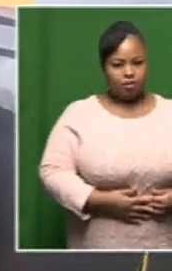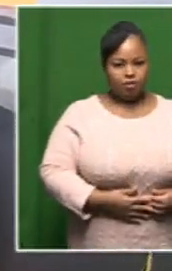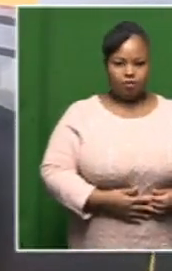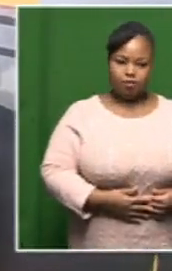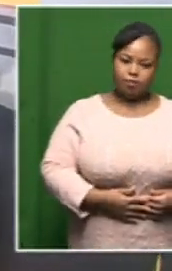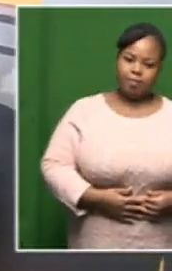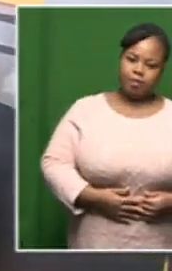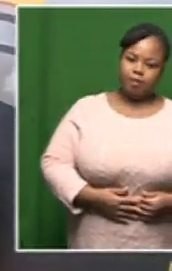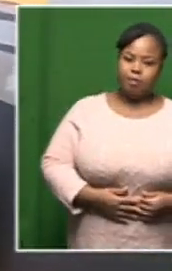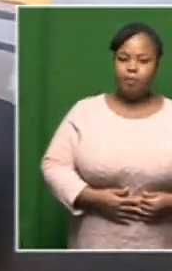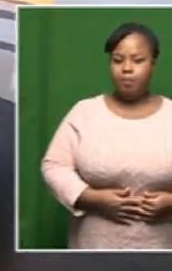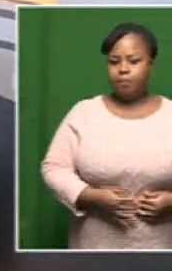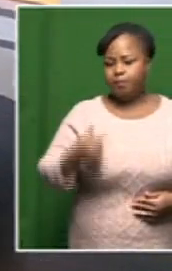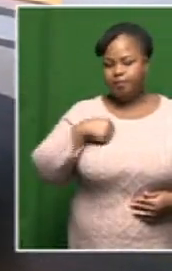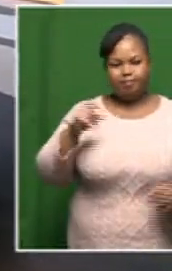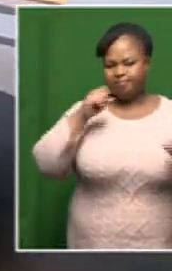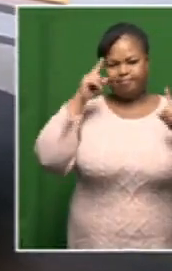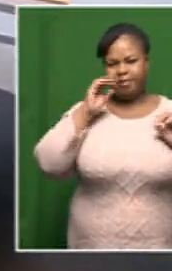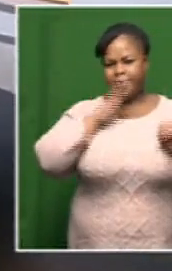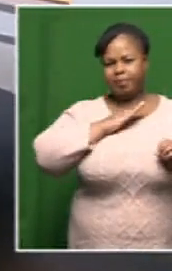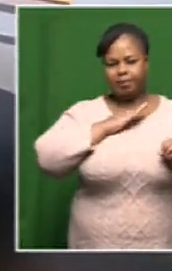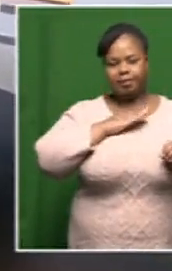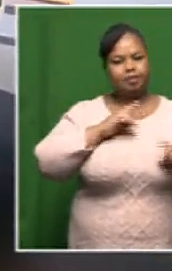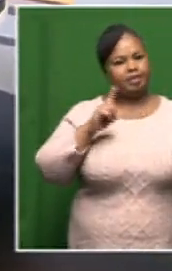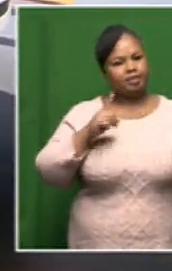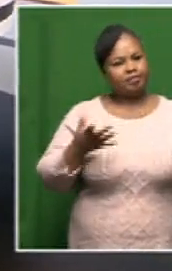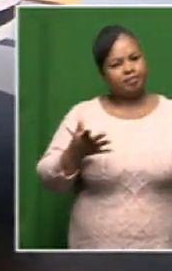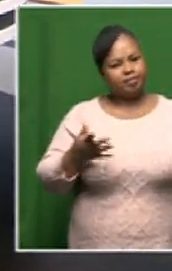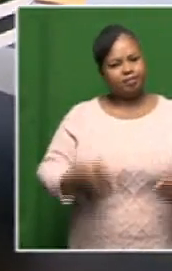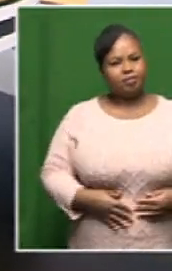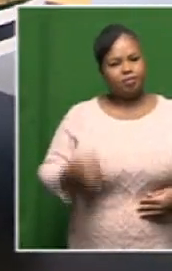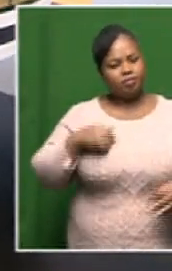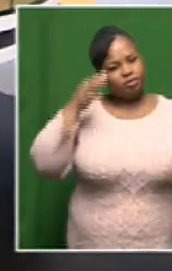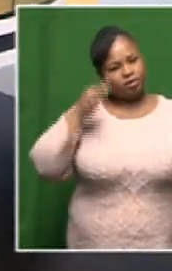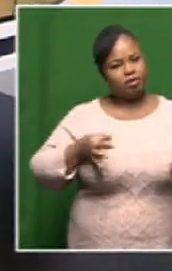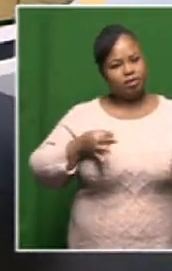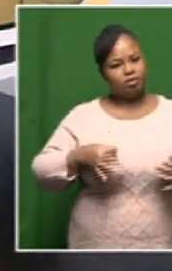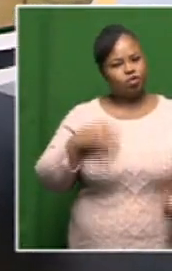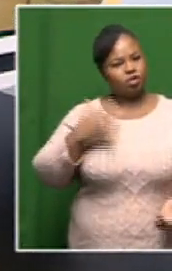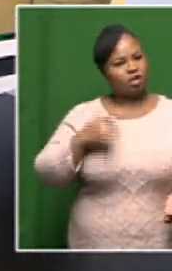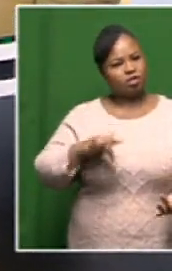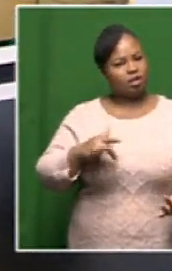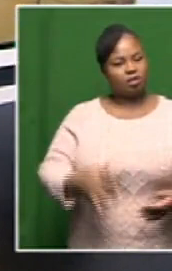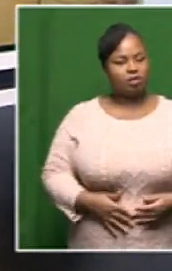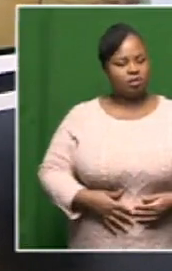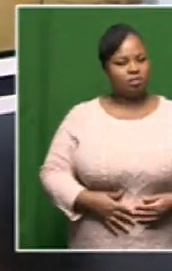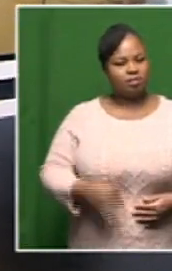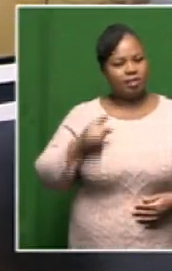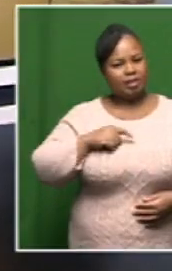suppose, you know what, I'm not surprised, but I am surprised. Yes. The decision to go guitar, was it long overdue